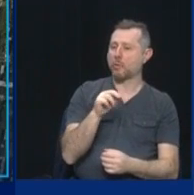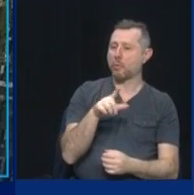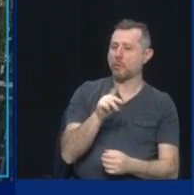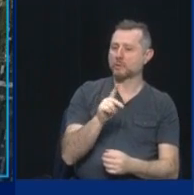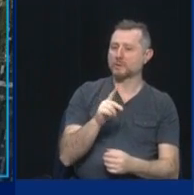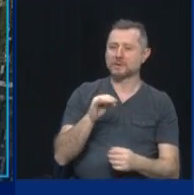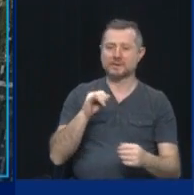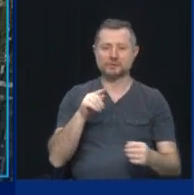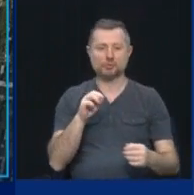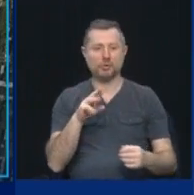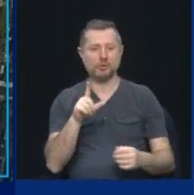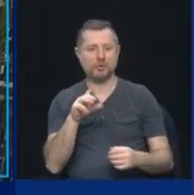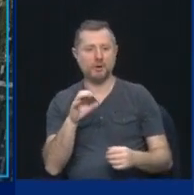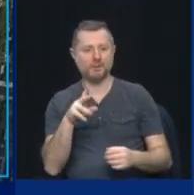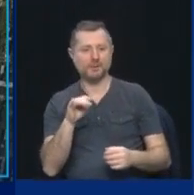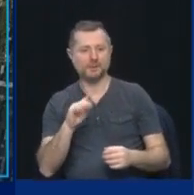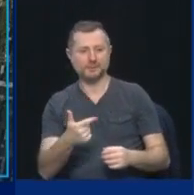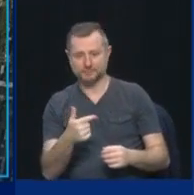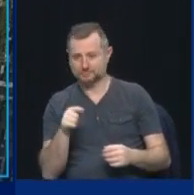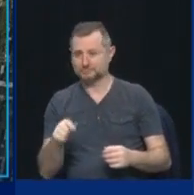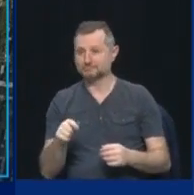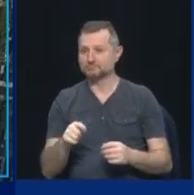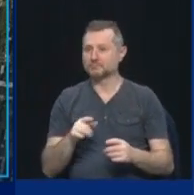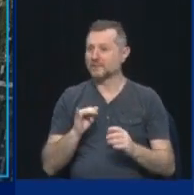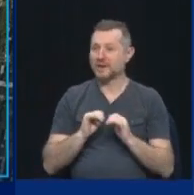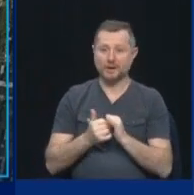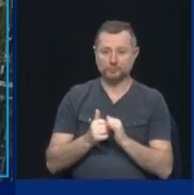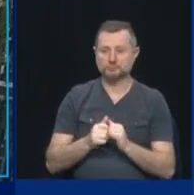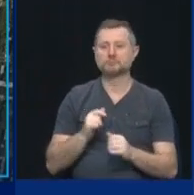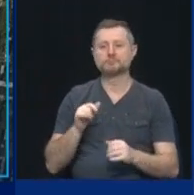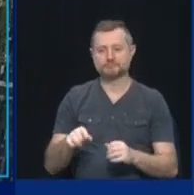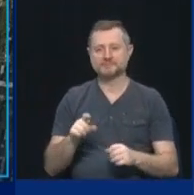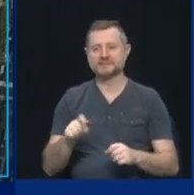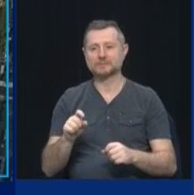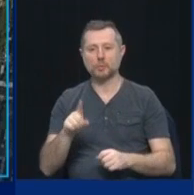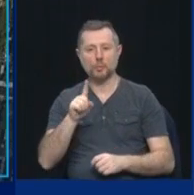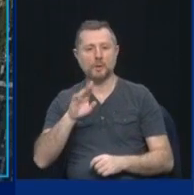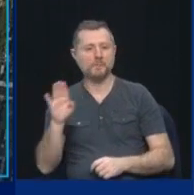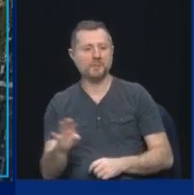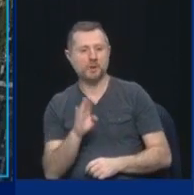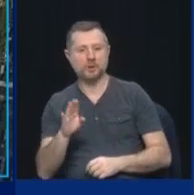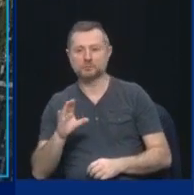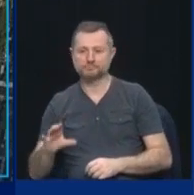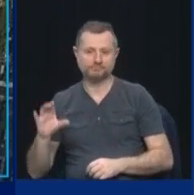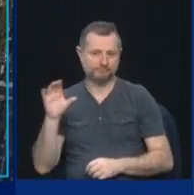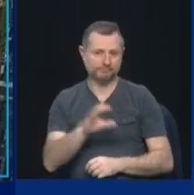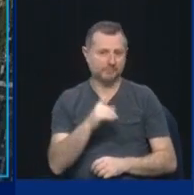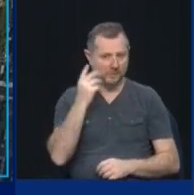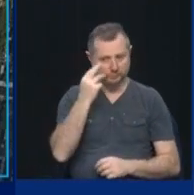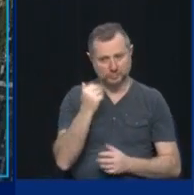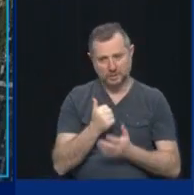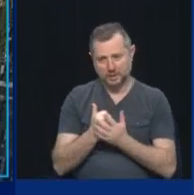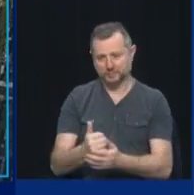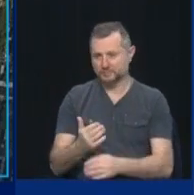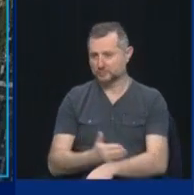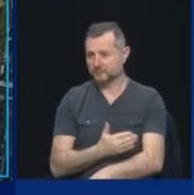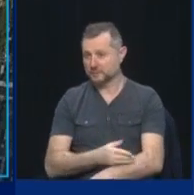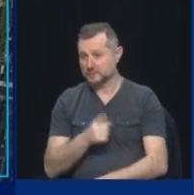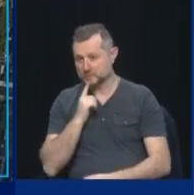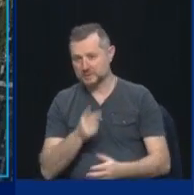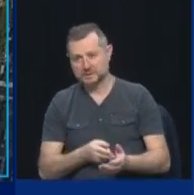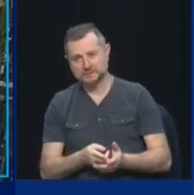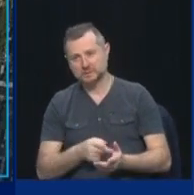it, Harold Interlocking needed $1 billion in improvement. In truth, it needed